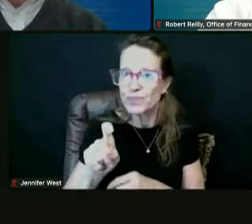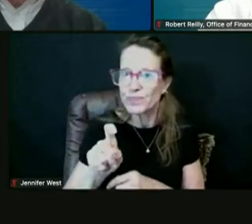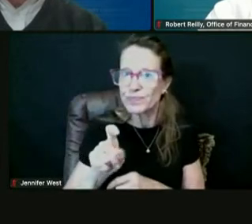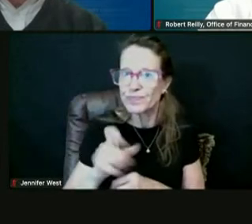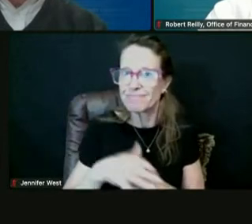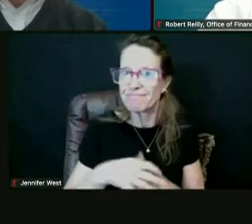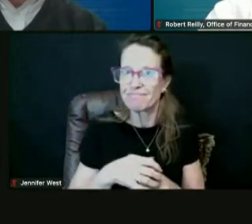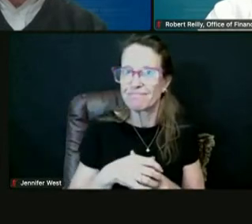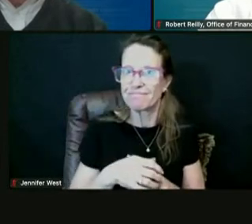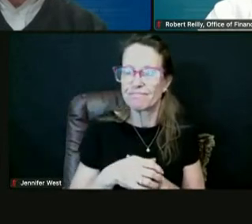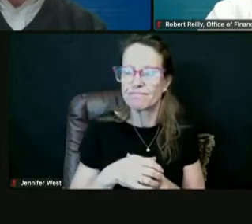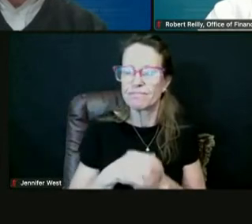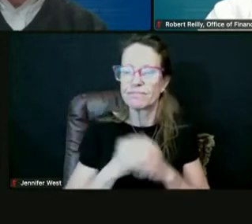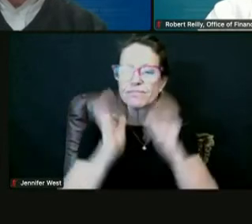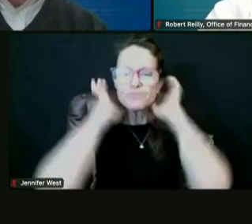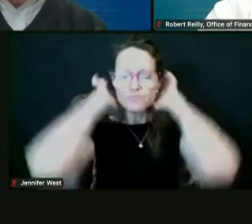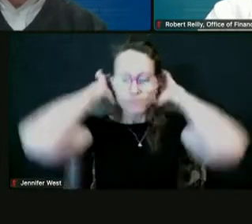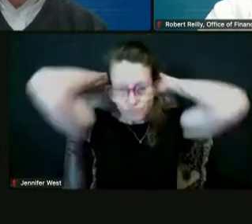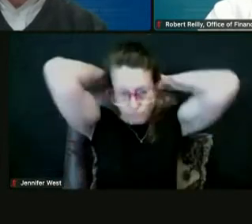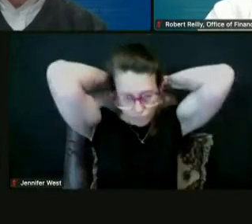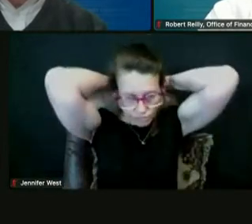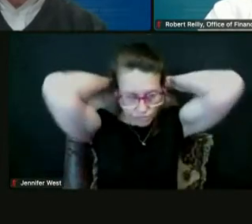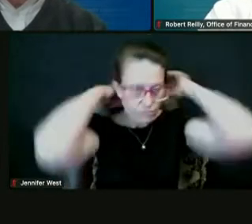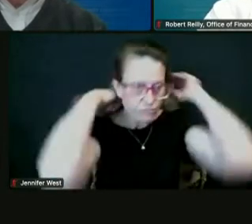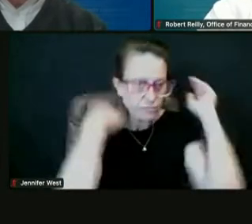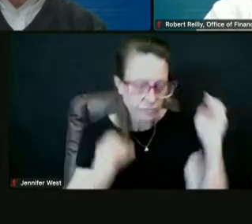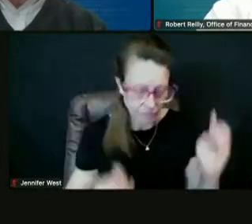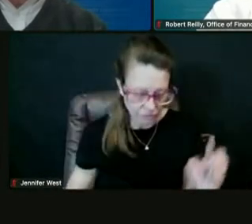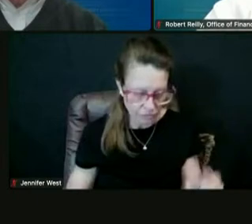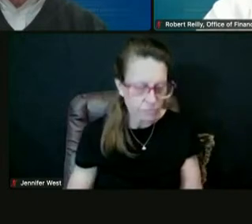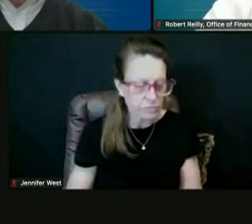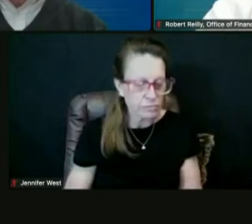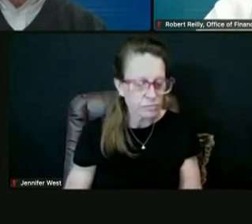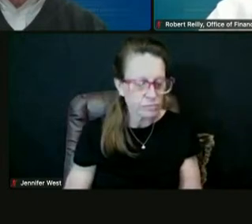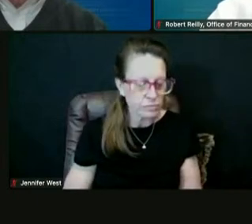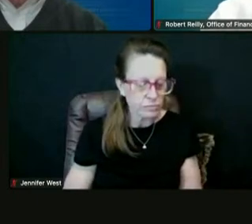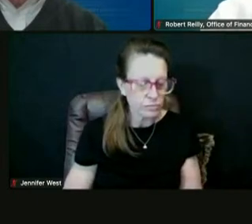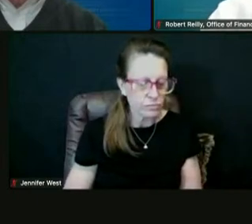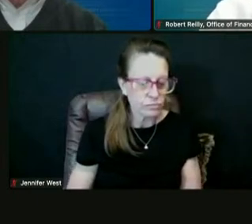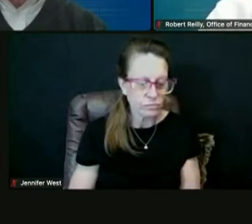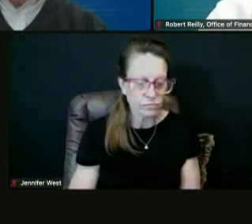You may be trying to get his microphone on. We'll give him another moment.